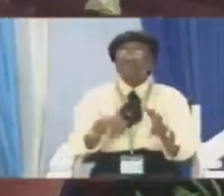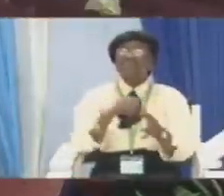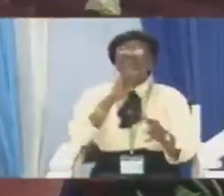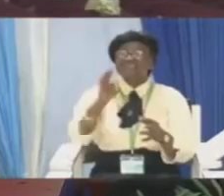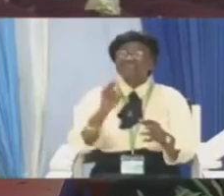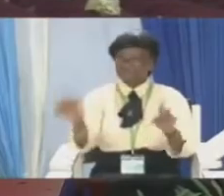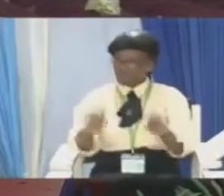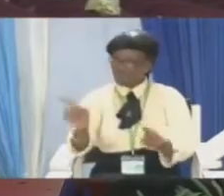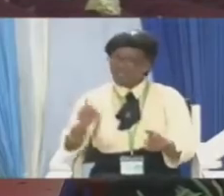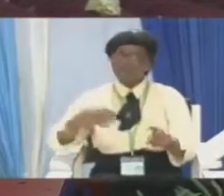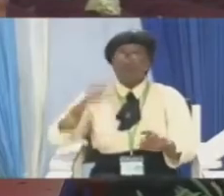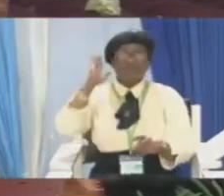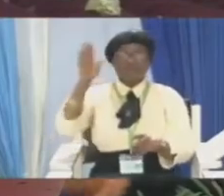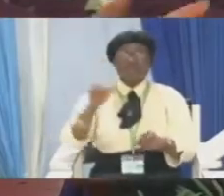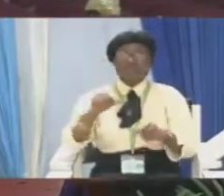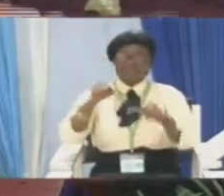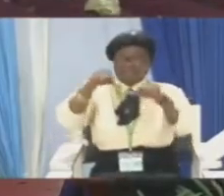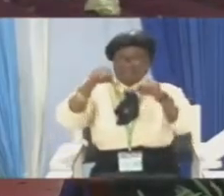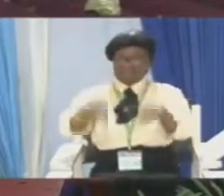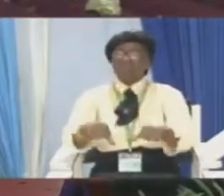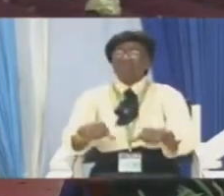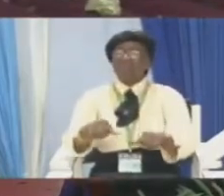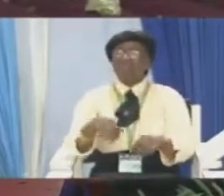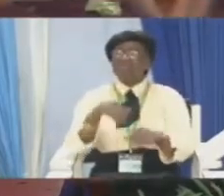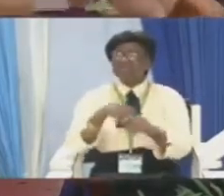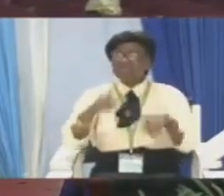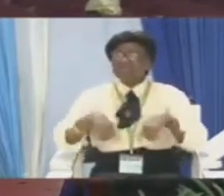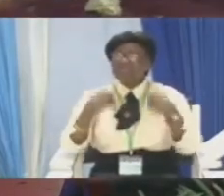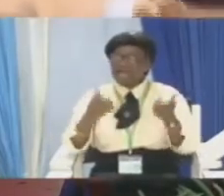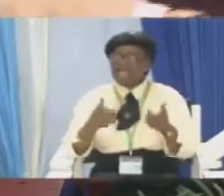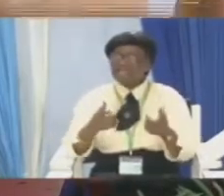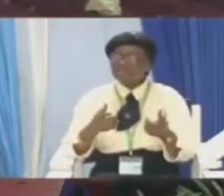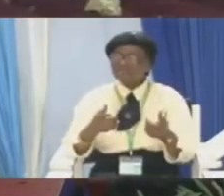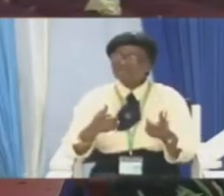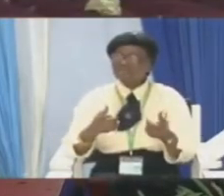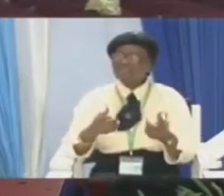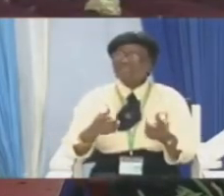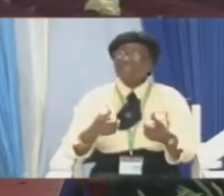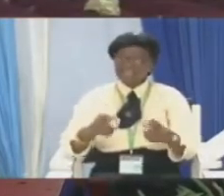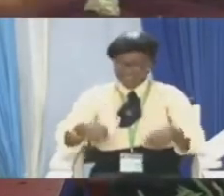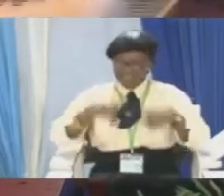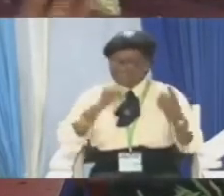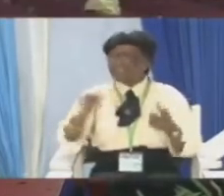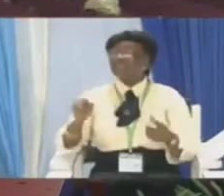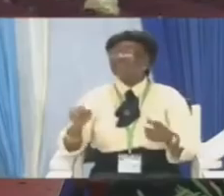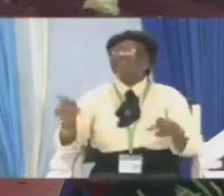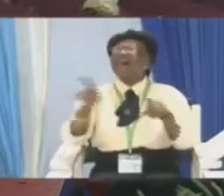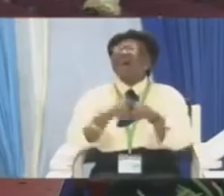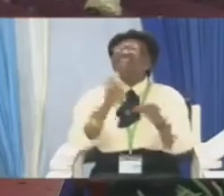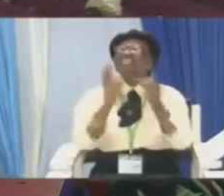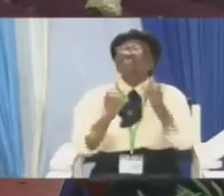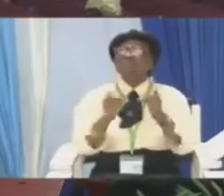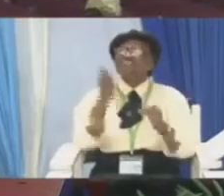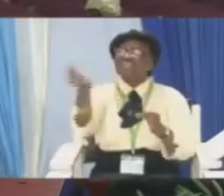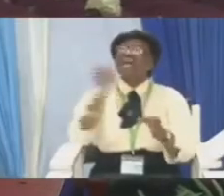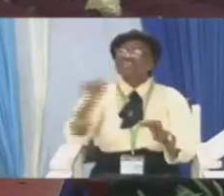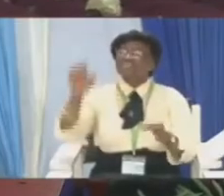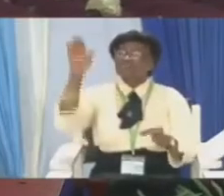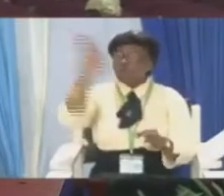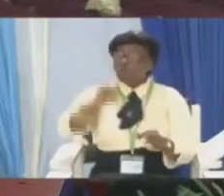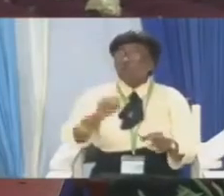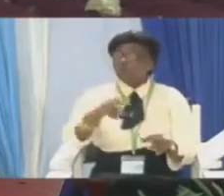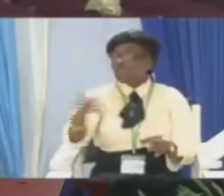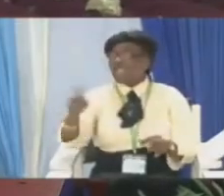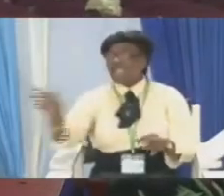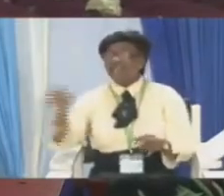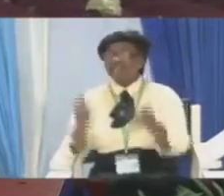life? Why is it that a lot of us are living as if there is no hellfire again?